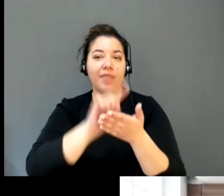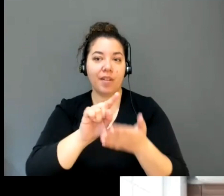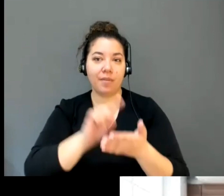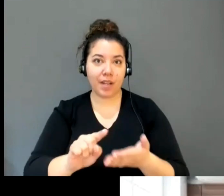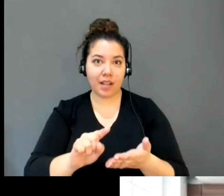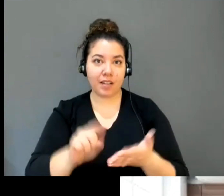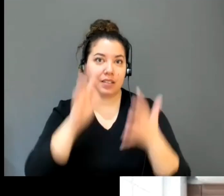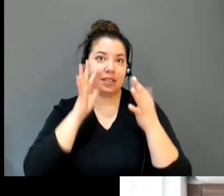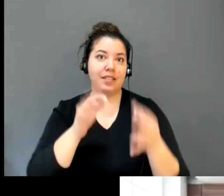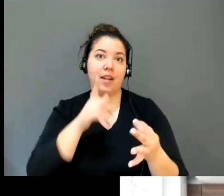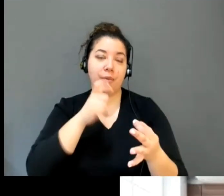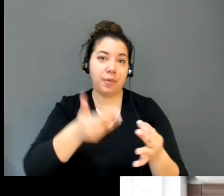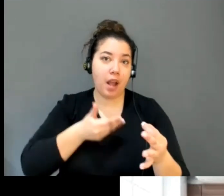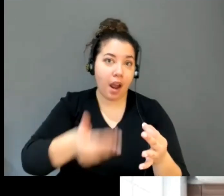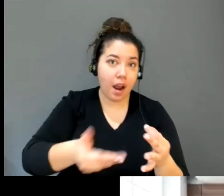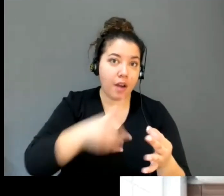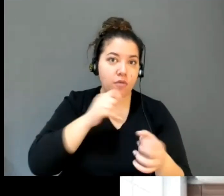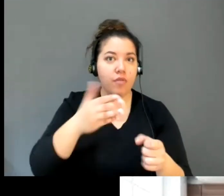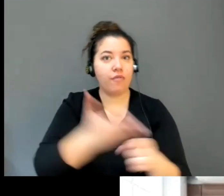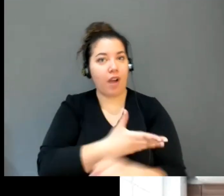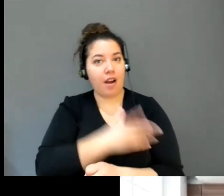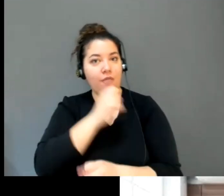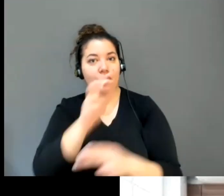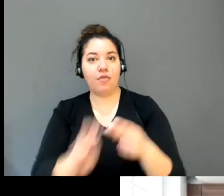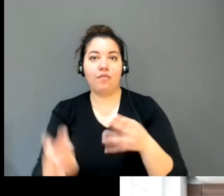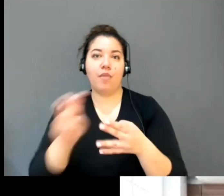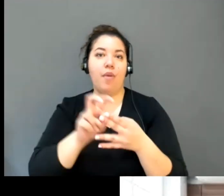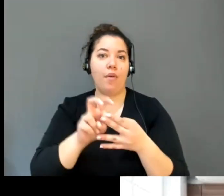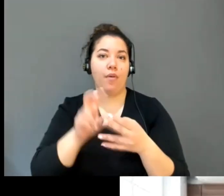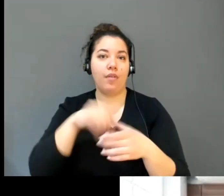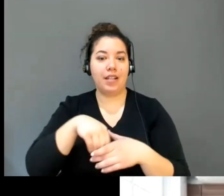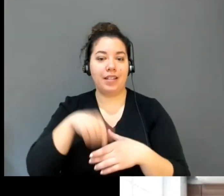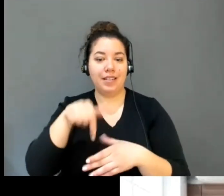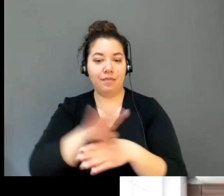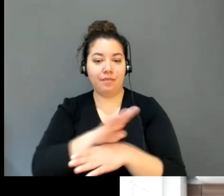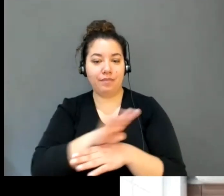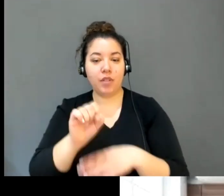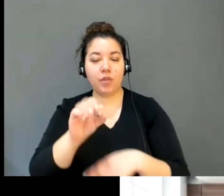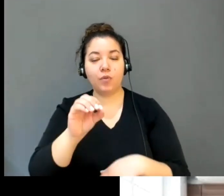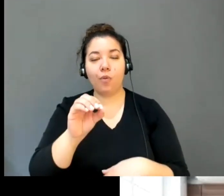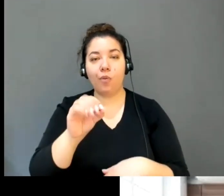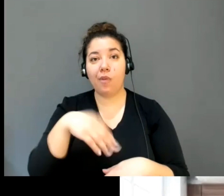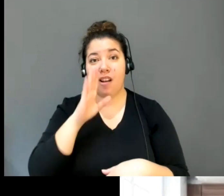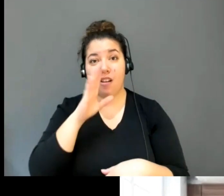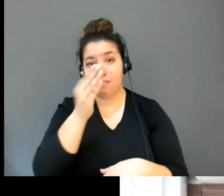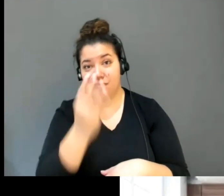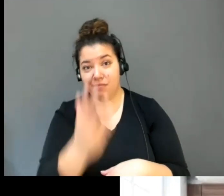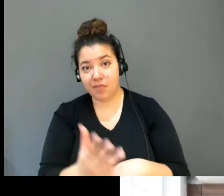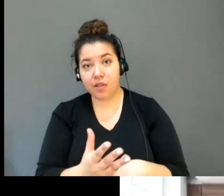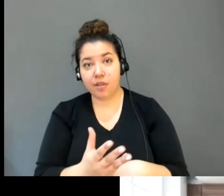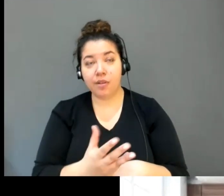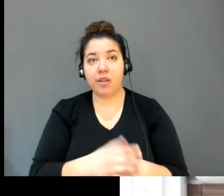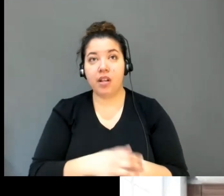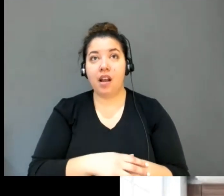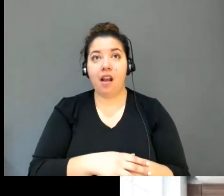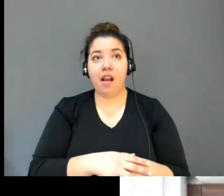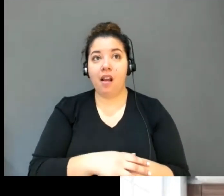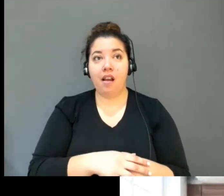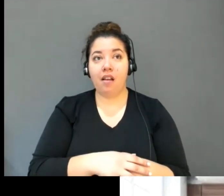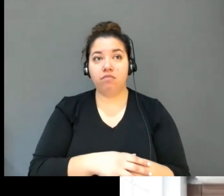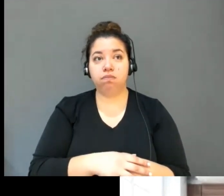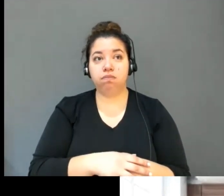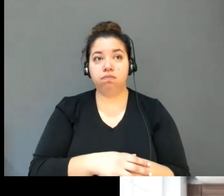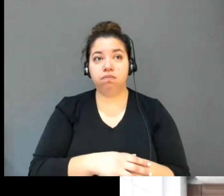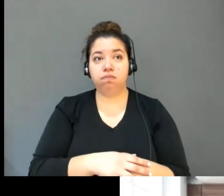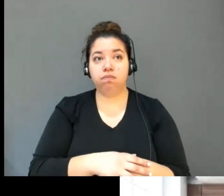to hire, fire, and promote within my organizations. And I will tell you that you just don't make it beyond